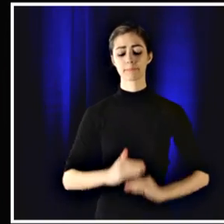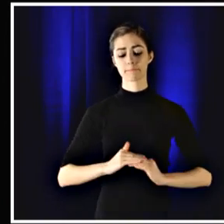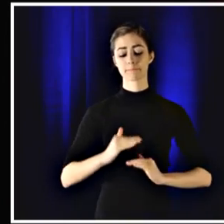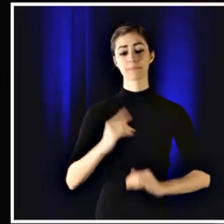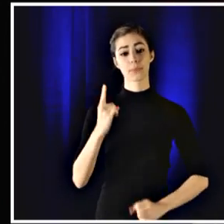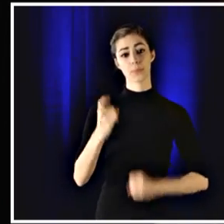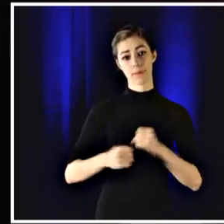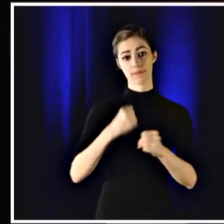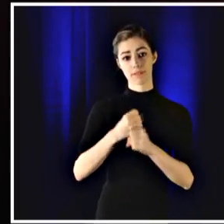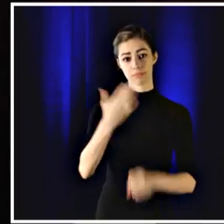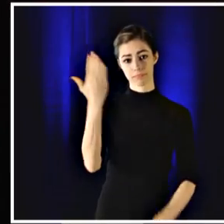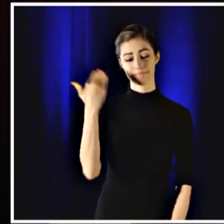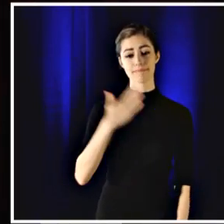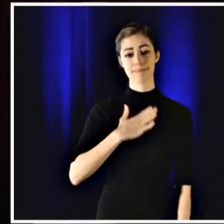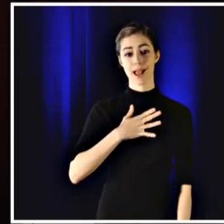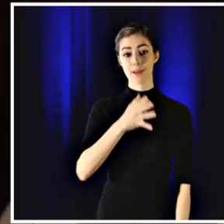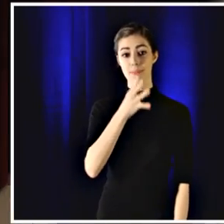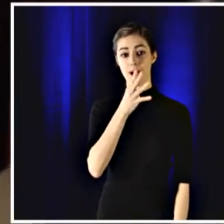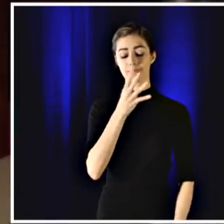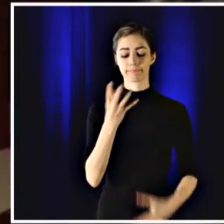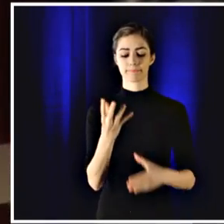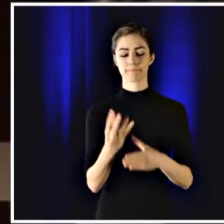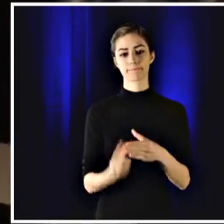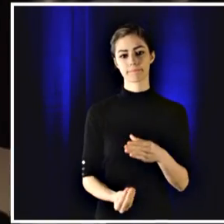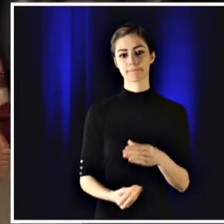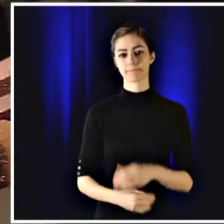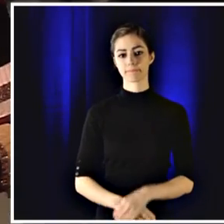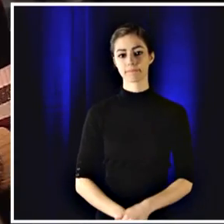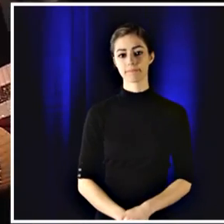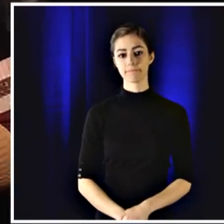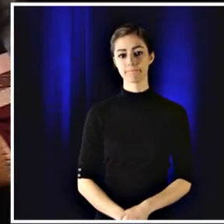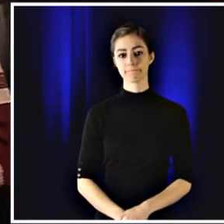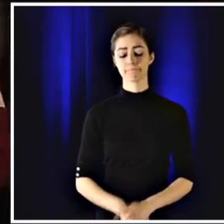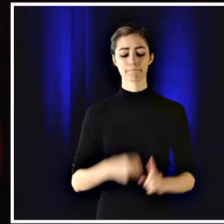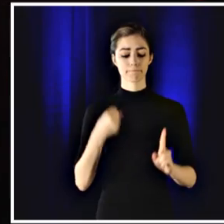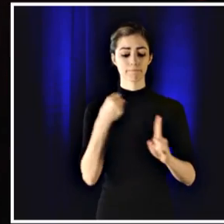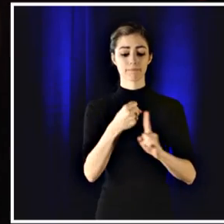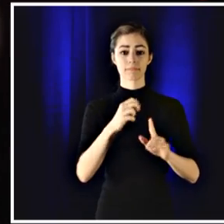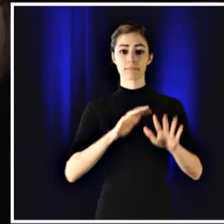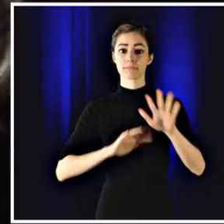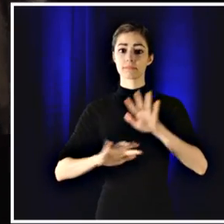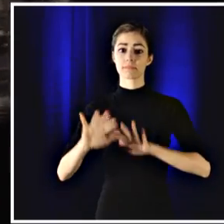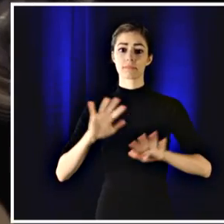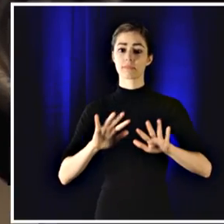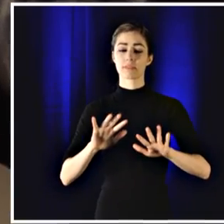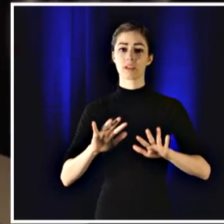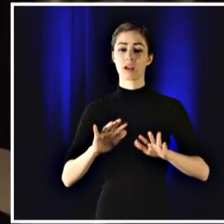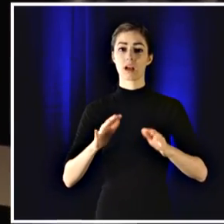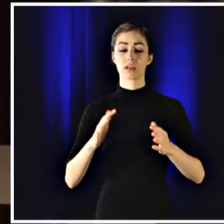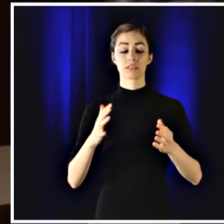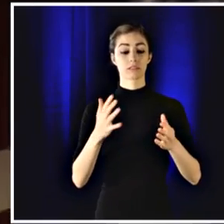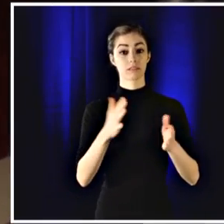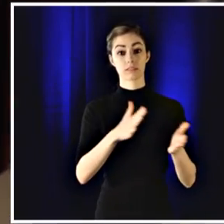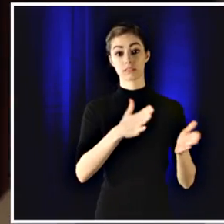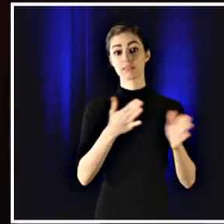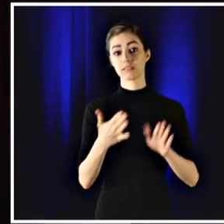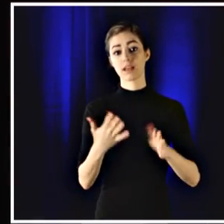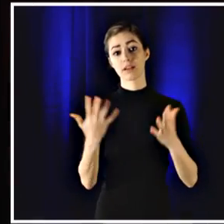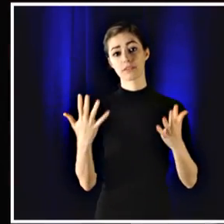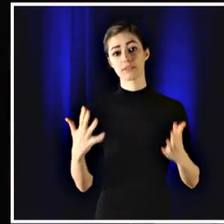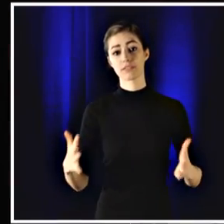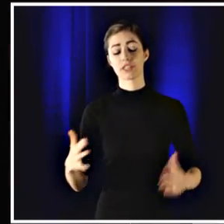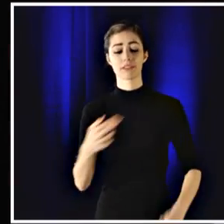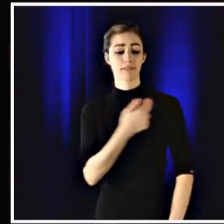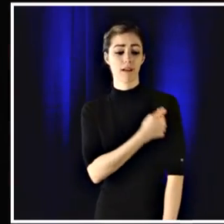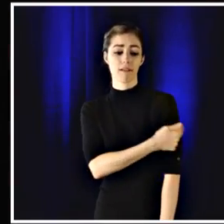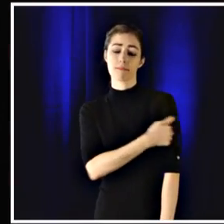Just over a year ago, my mom passed away. It was unexpected, and when we left the hospital, I had on my person a backpack full of the